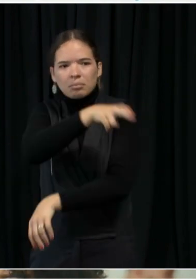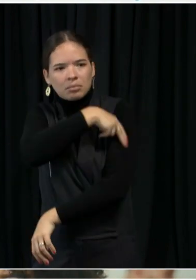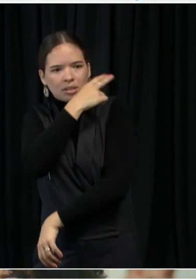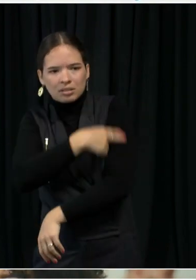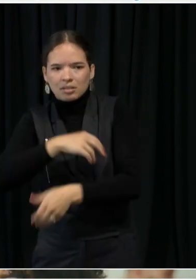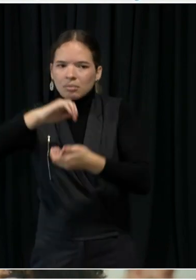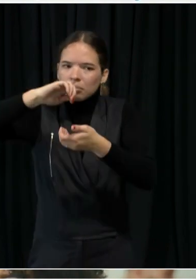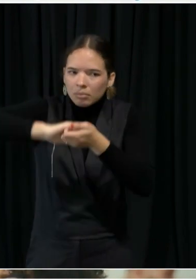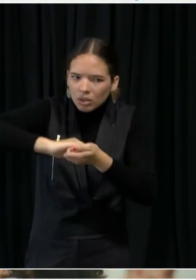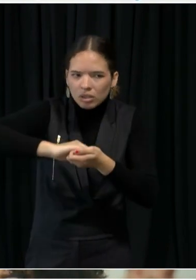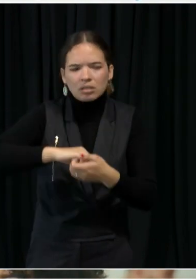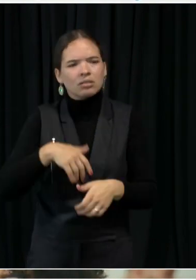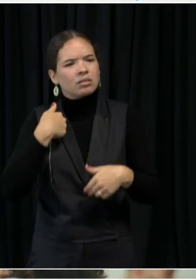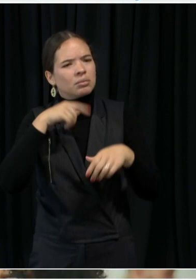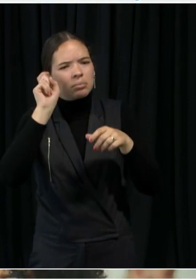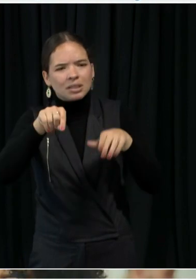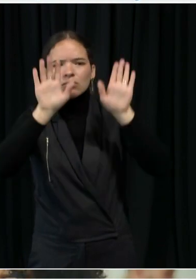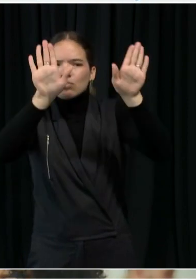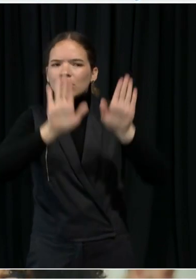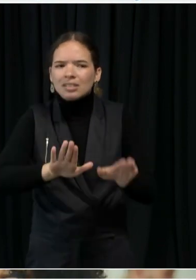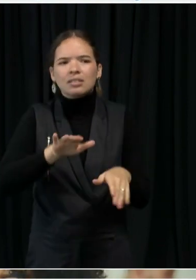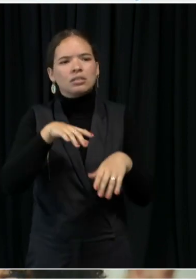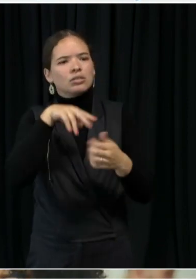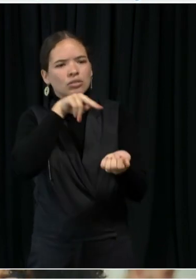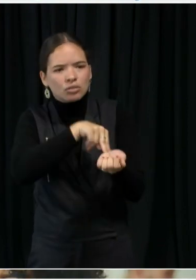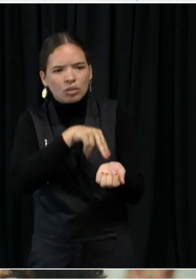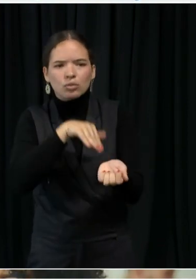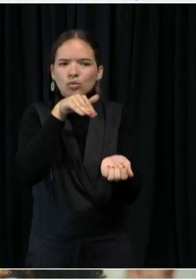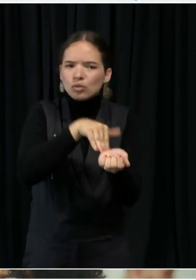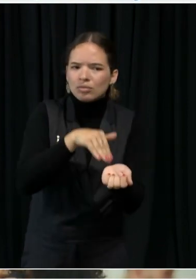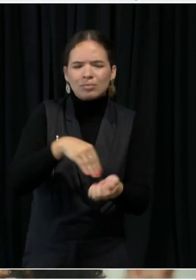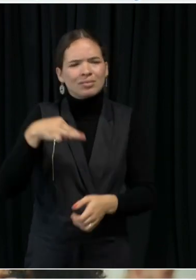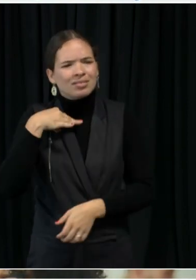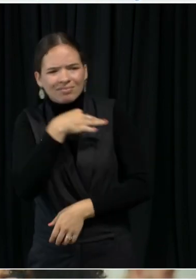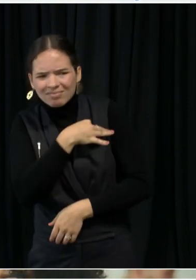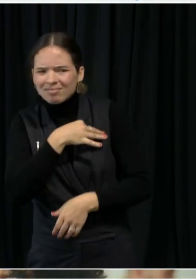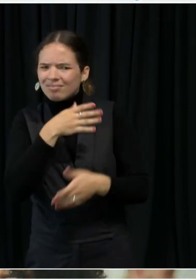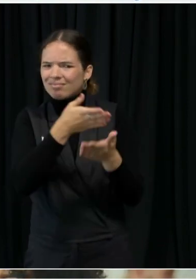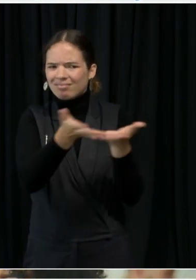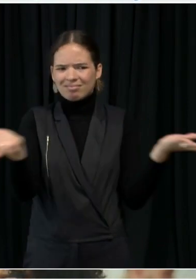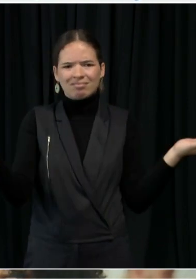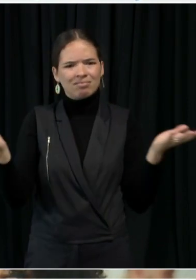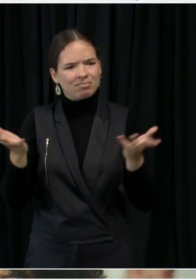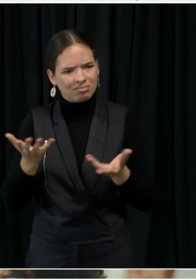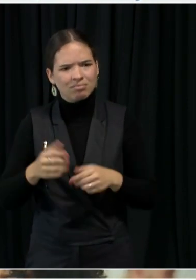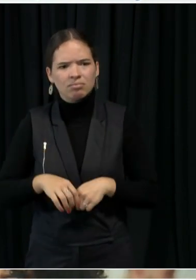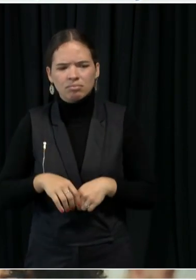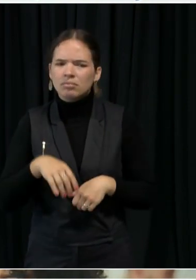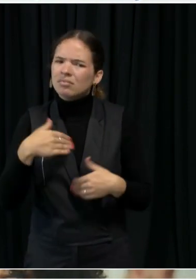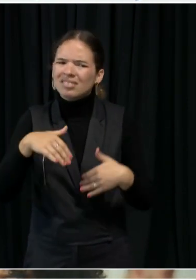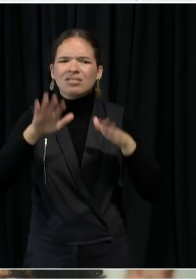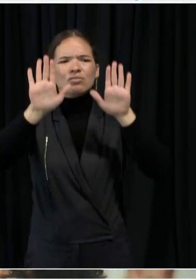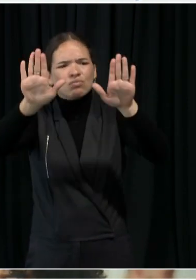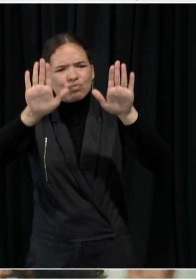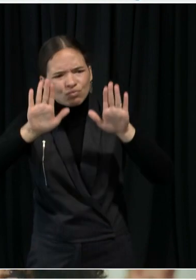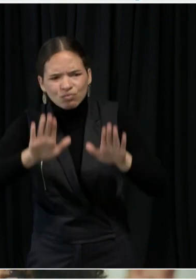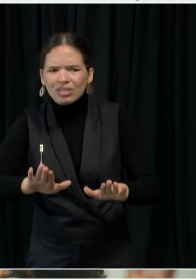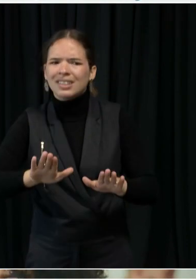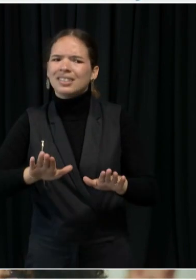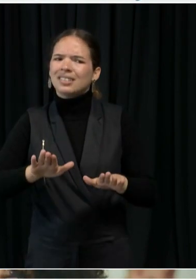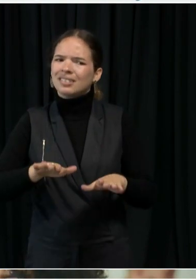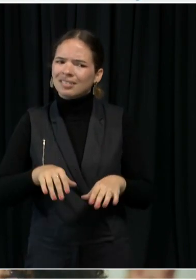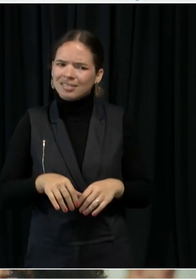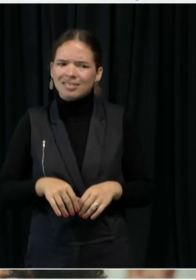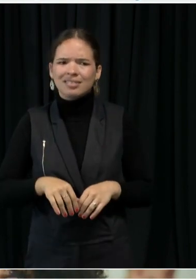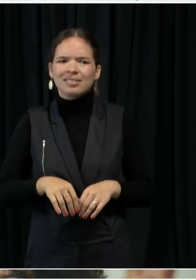great nurses, you got to have great staff, and I think in this great institution, as we launch this next door, we have that